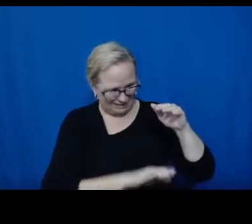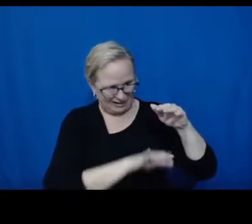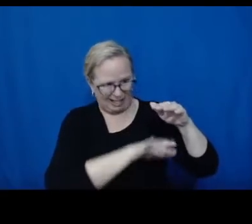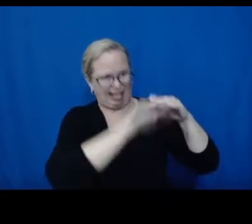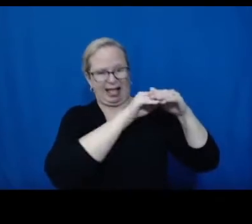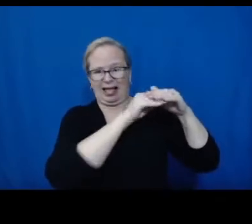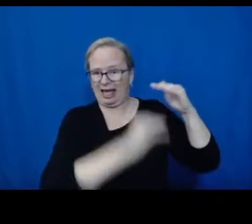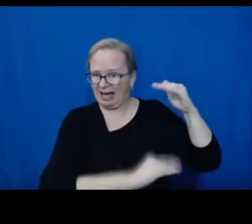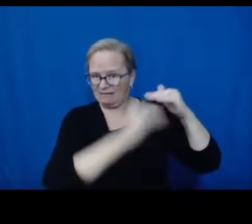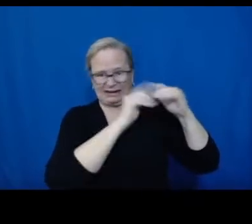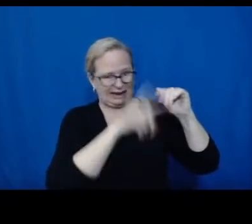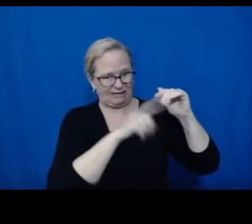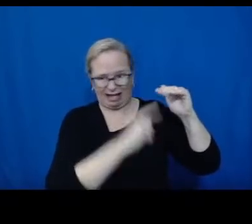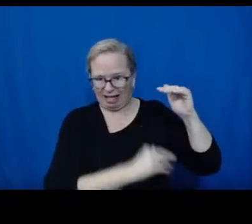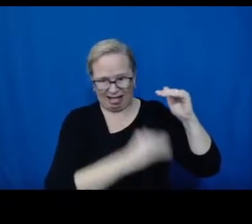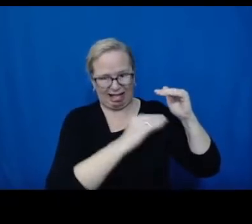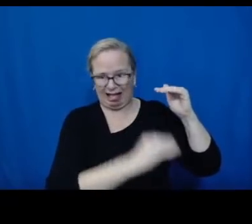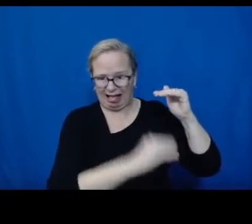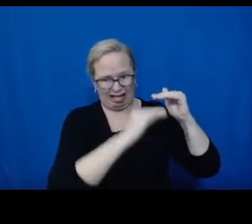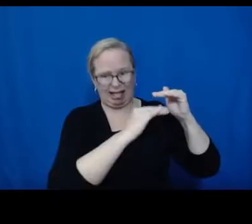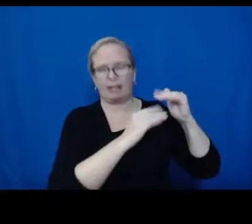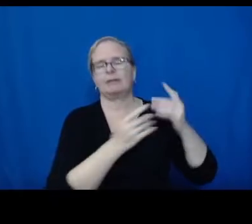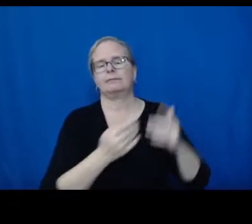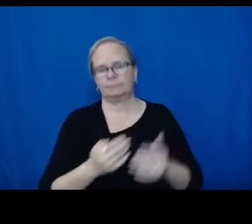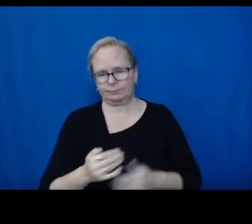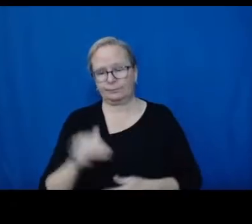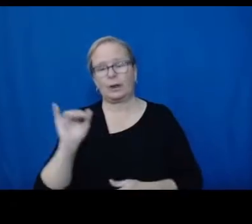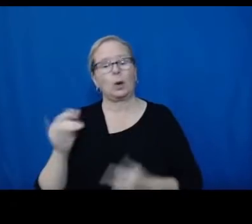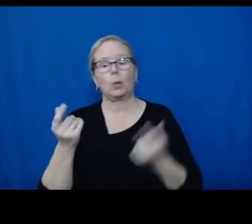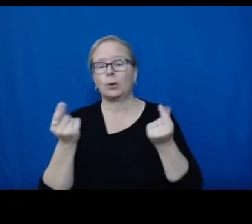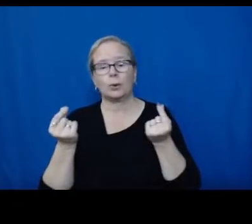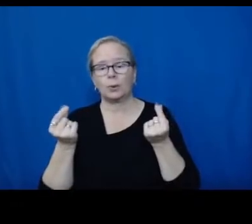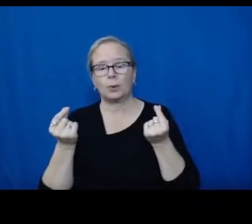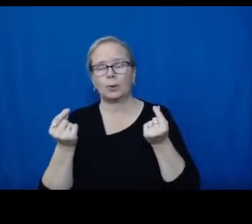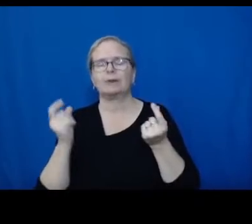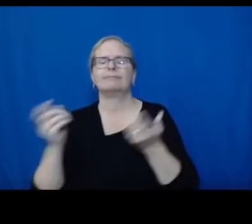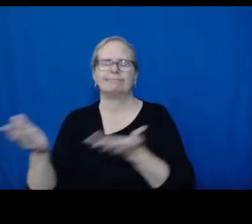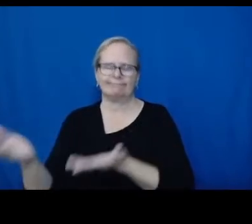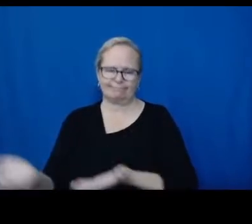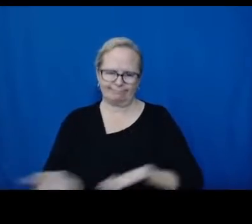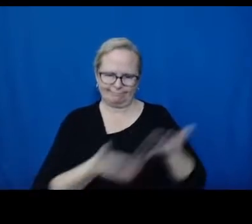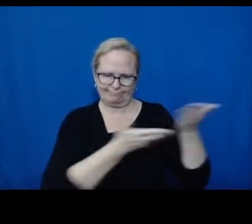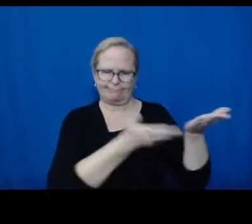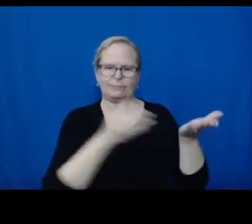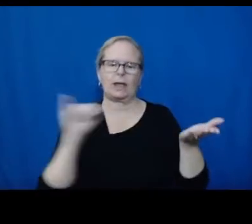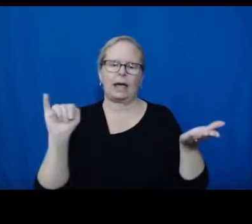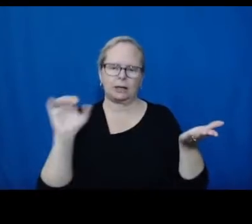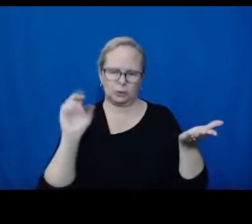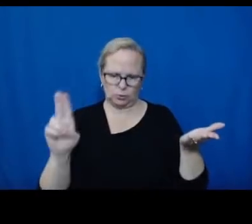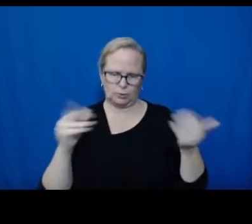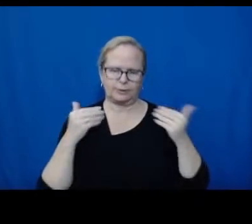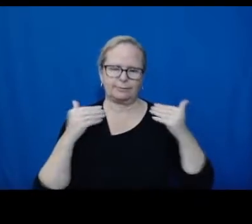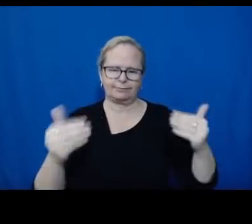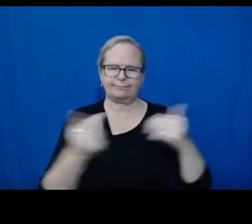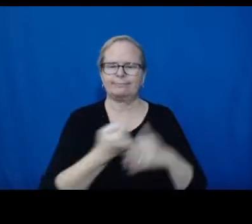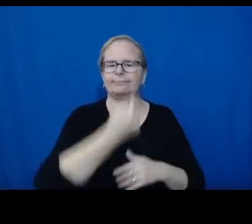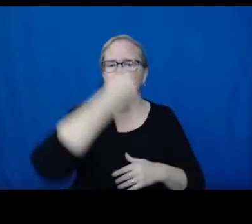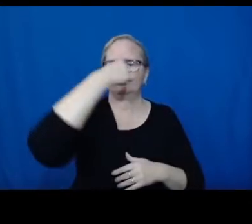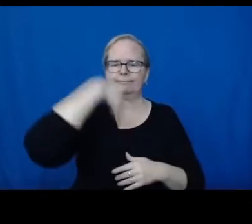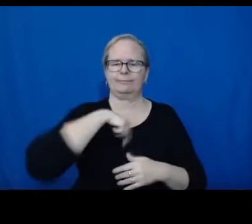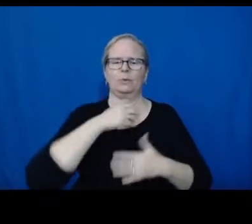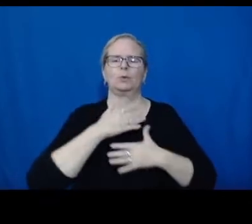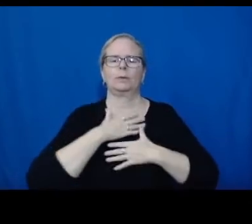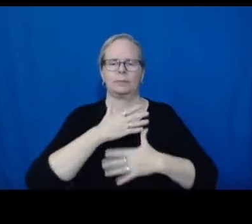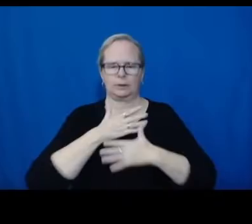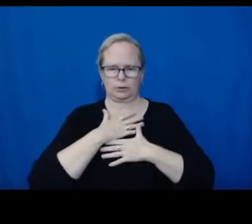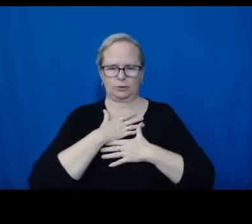then in Red Deer, they get transferred to our intensive care unit and they get intubated, a breathing tube put in them. They get